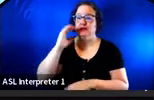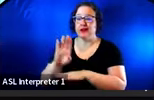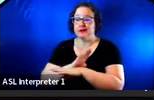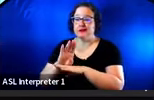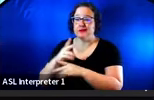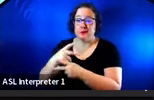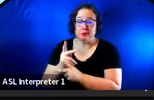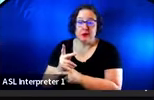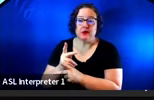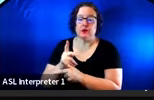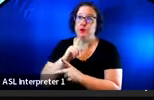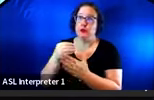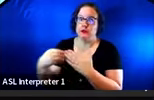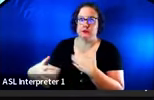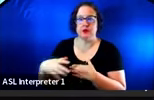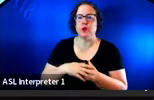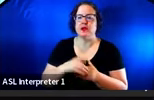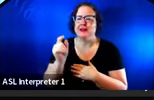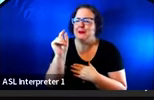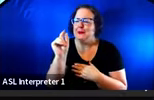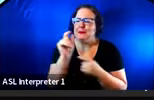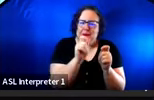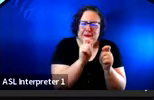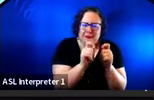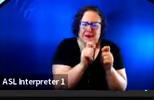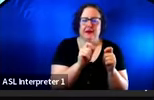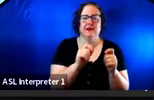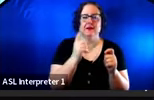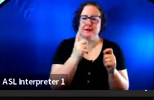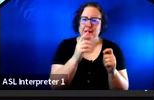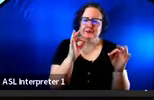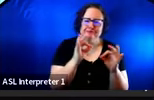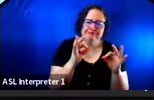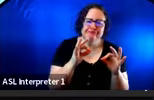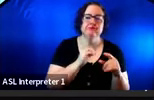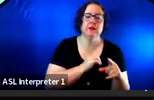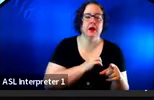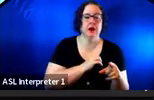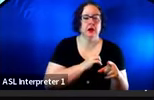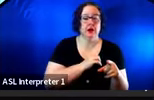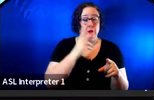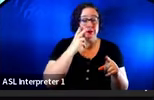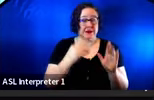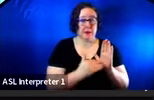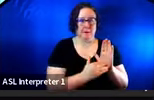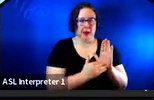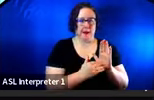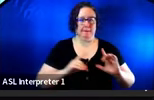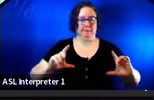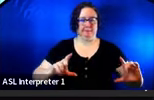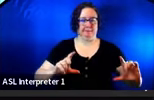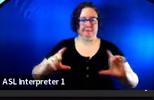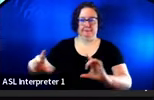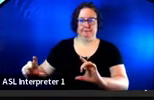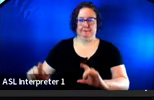minor tweak or a modification to something. So you see in this controller here, these bottom controls, I'll start with those. These